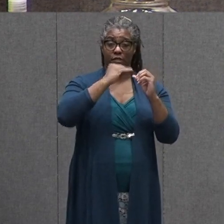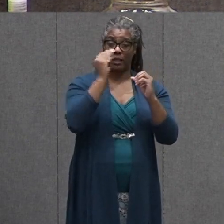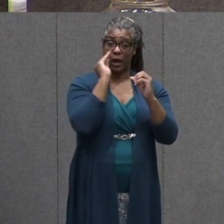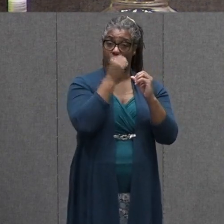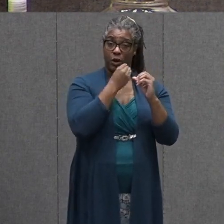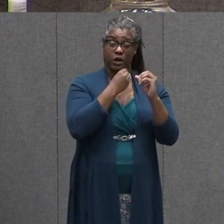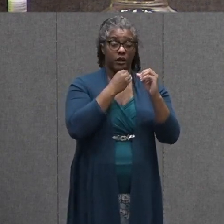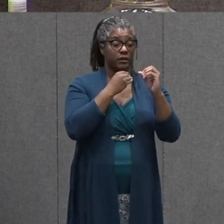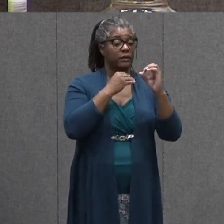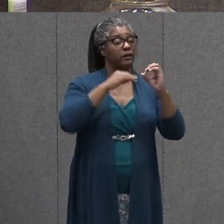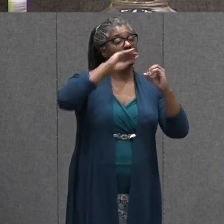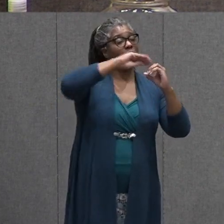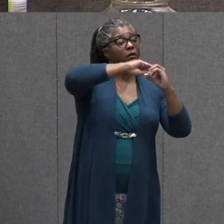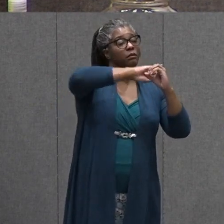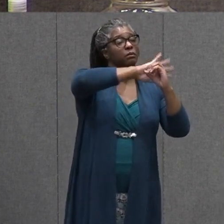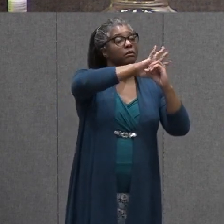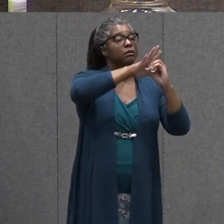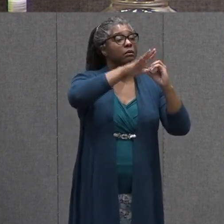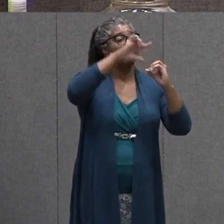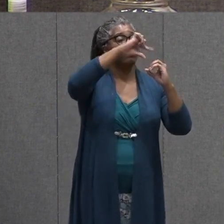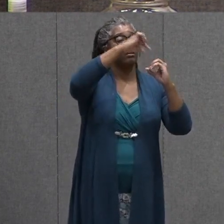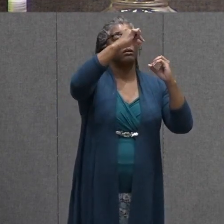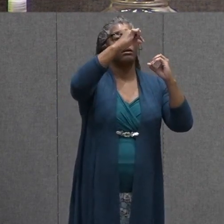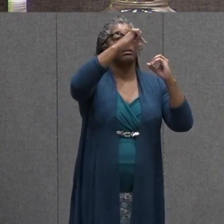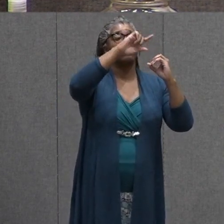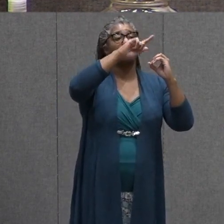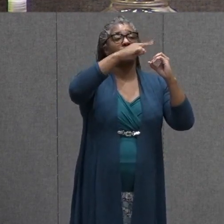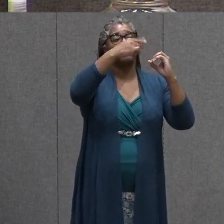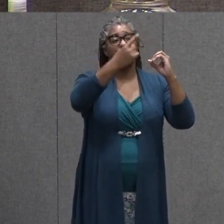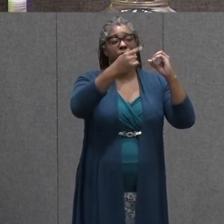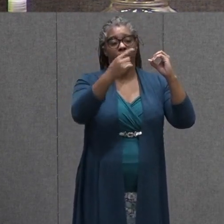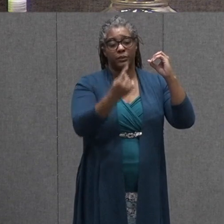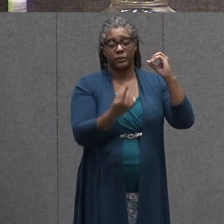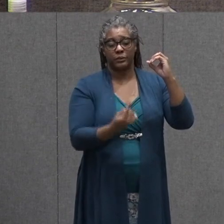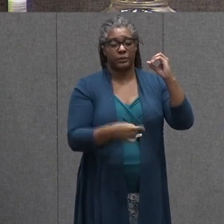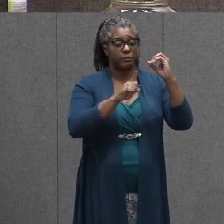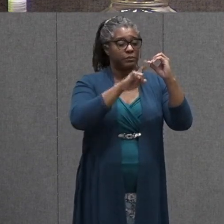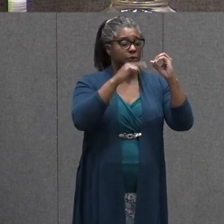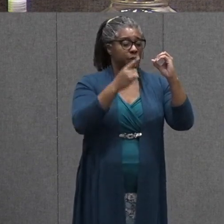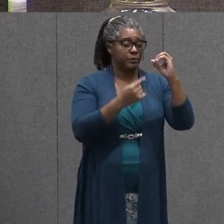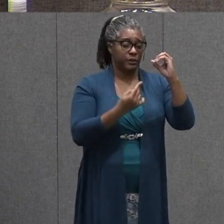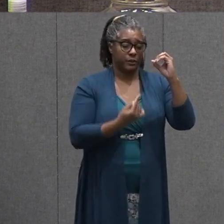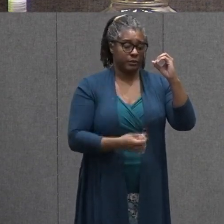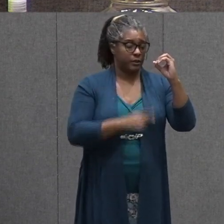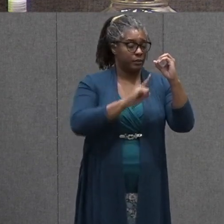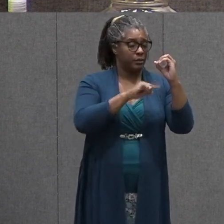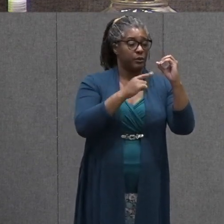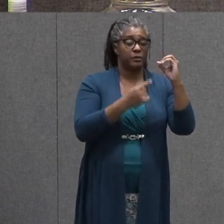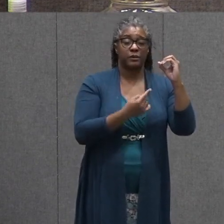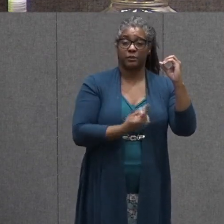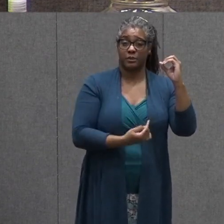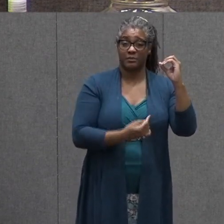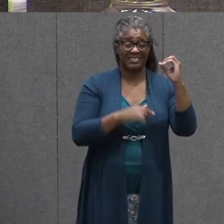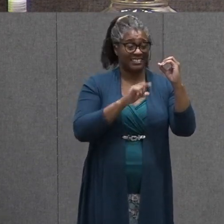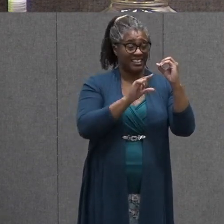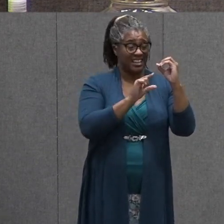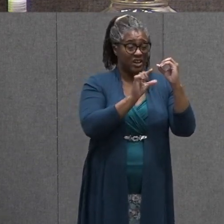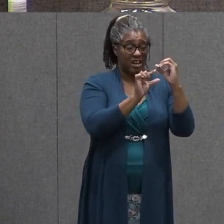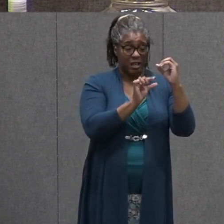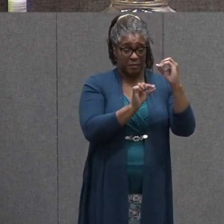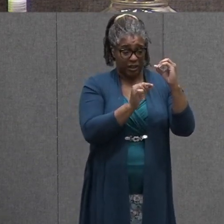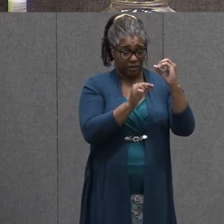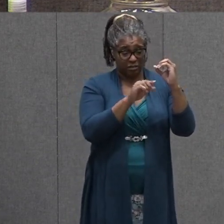So while I'm reading the book, I'm going to stop at times and have you fill in this with some information, and we'll talk about that as we